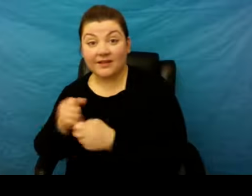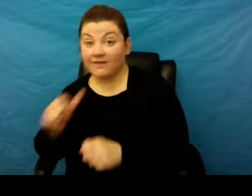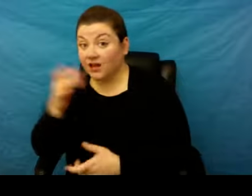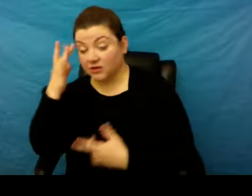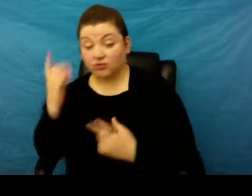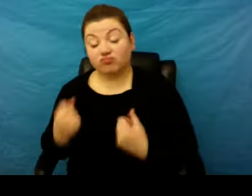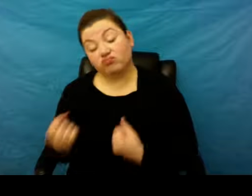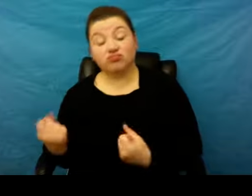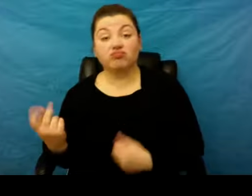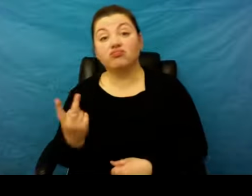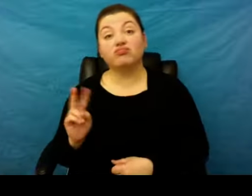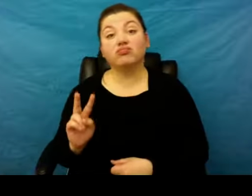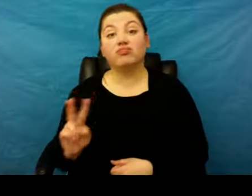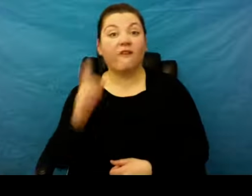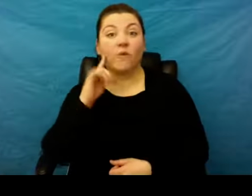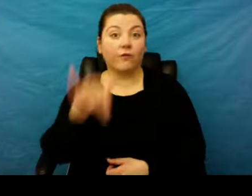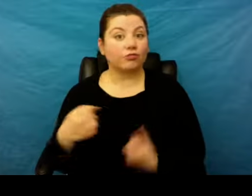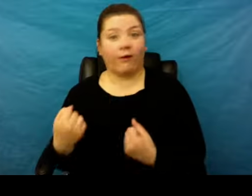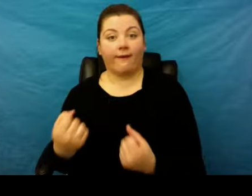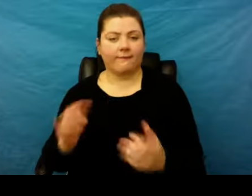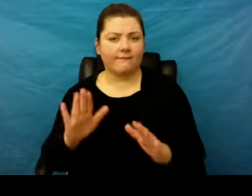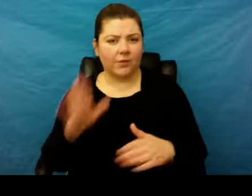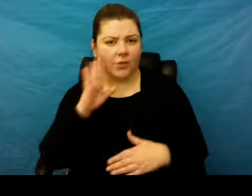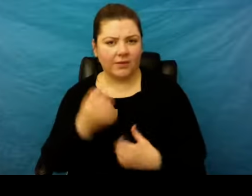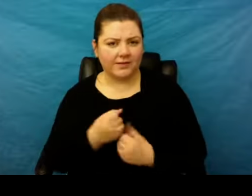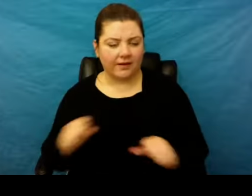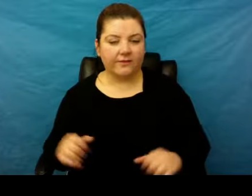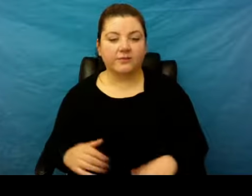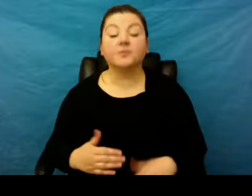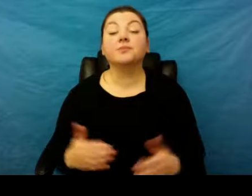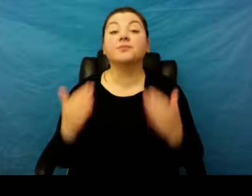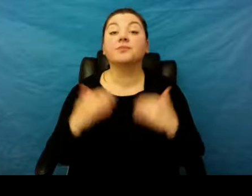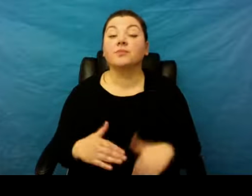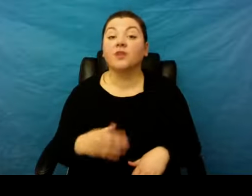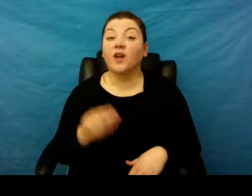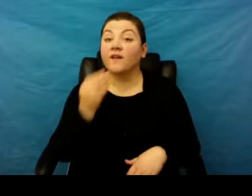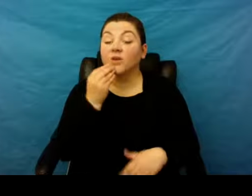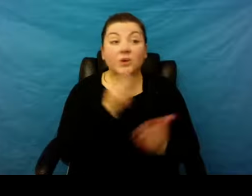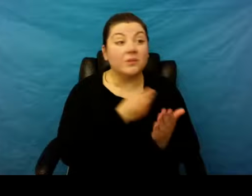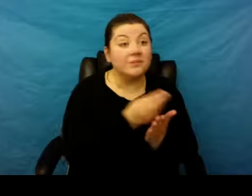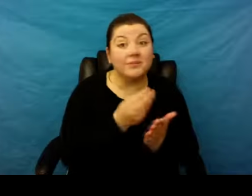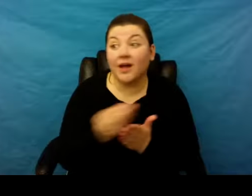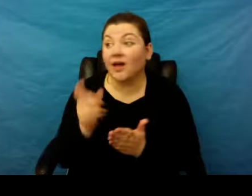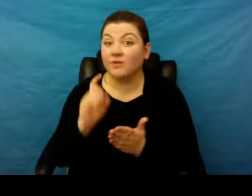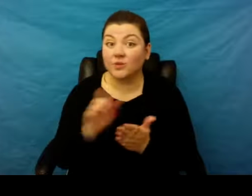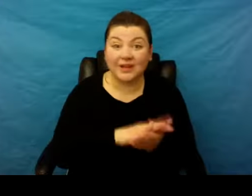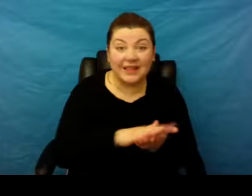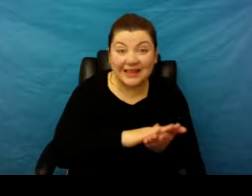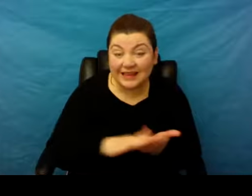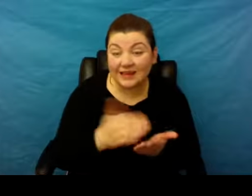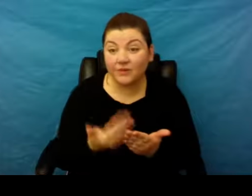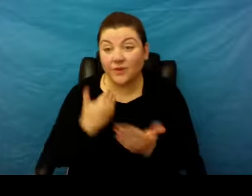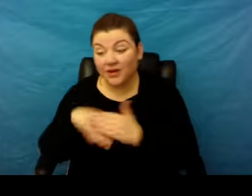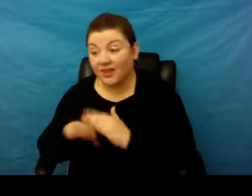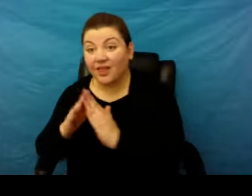Kara, I would like to ask Dave if it is necessary to wipe things like groceries down with disinfectant or bringing them into the house. I